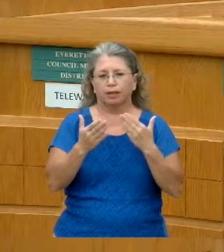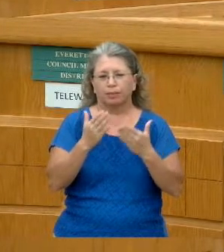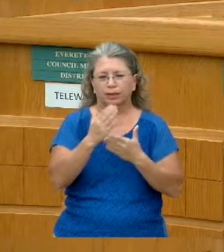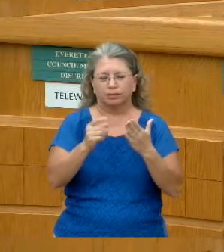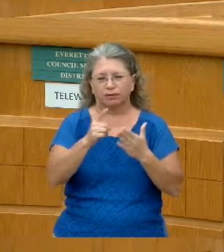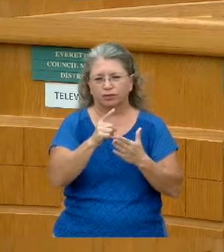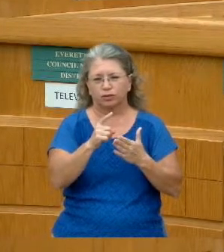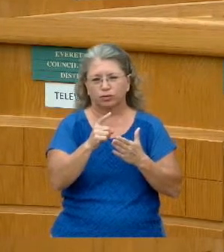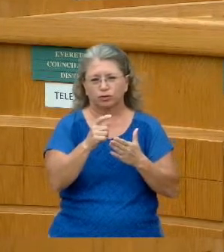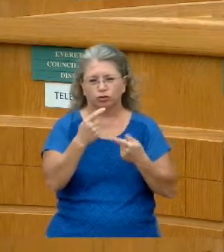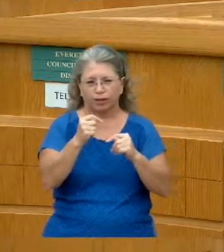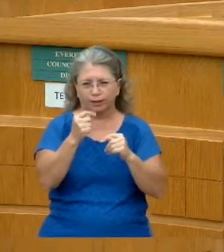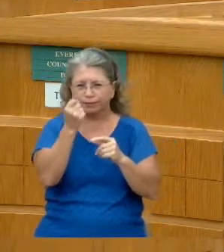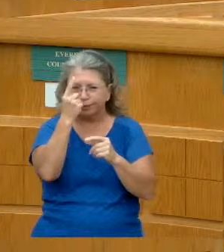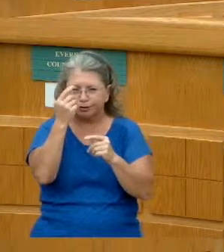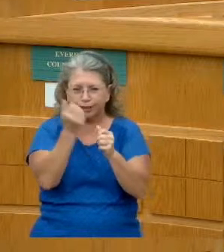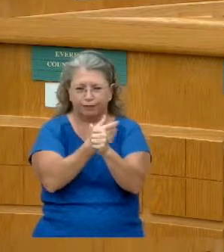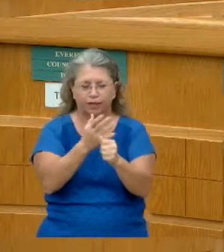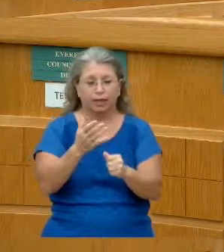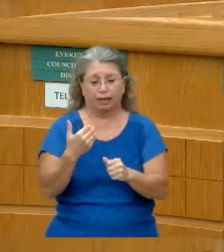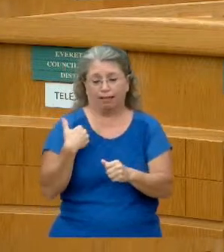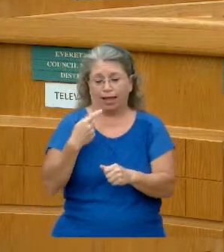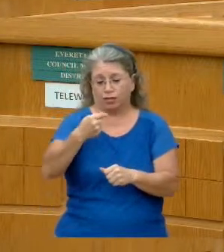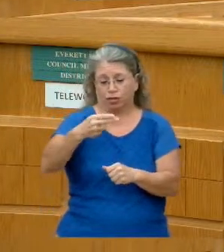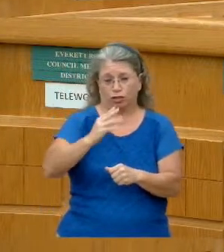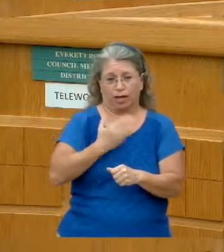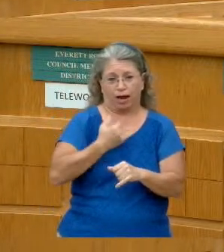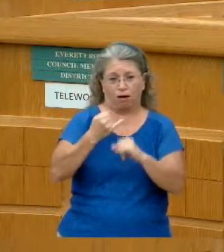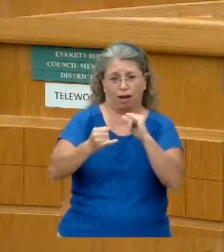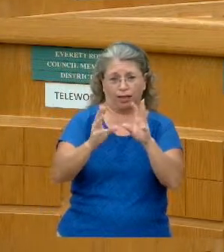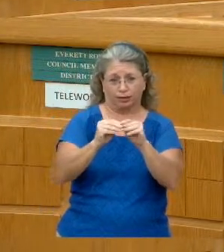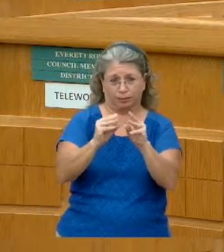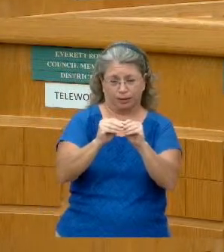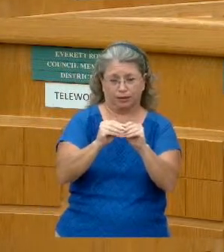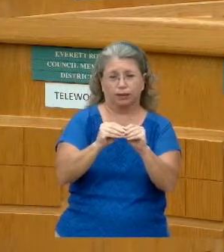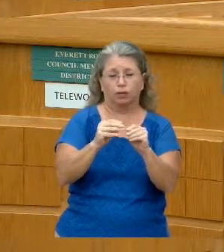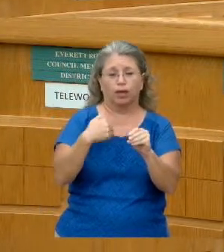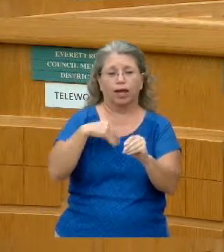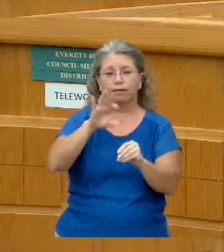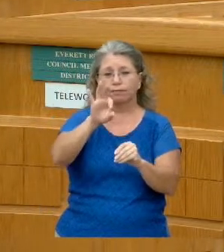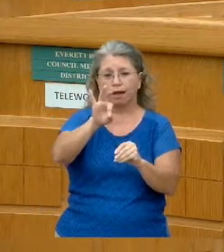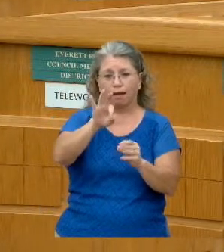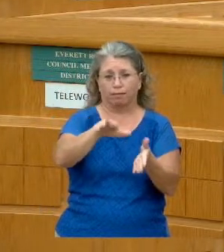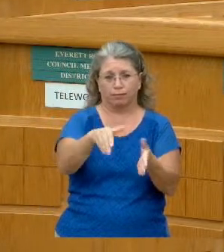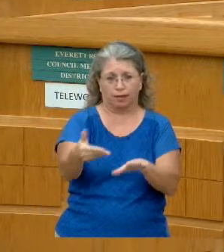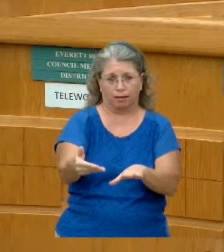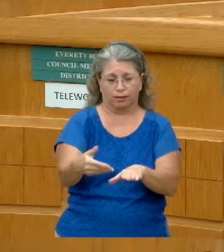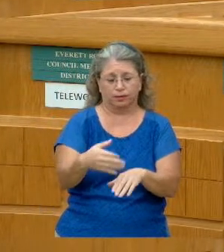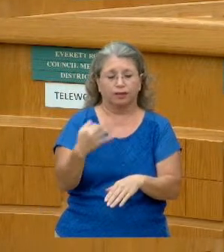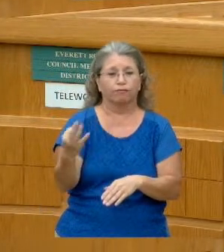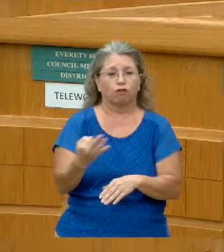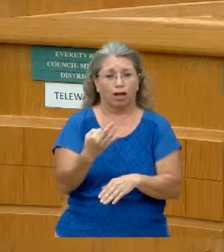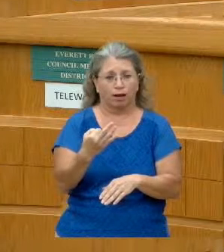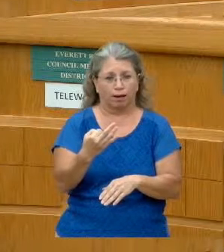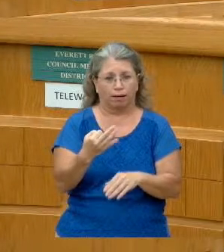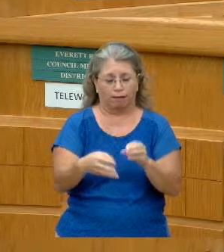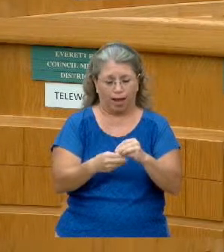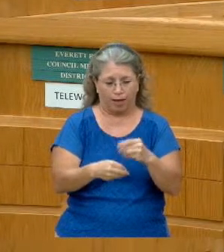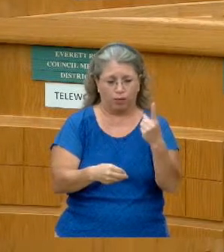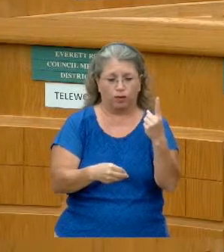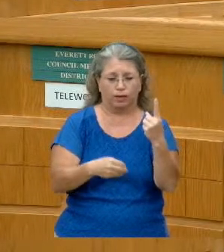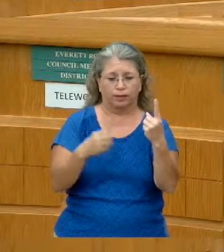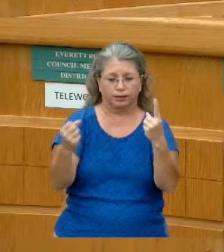together. So on Thursday, when we last briefed the community, we had 9 deaths. And then on Friday, there was 1 death.